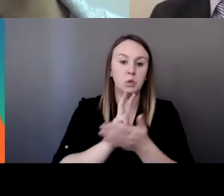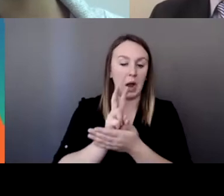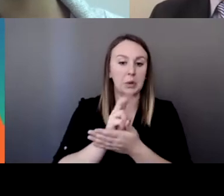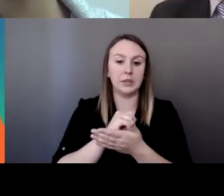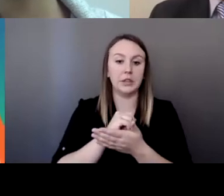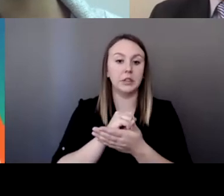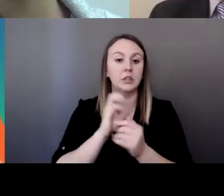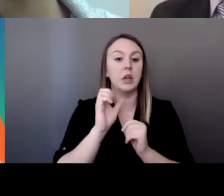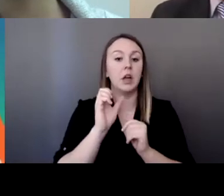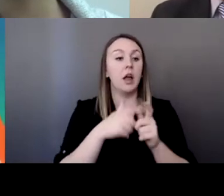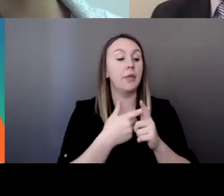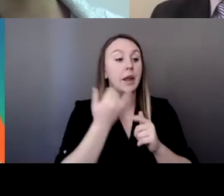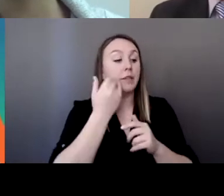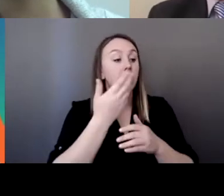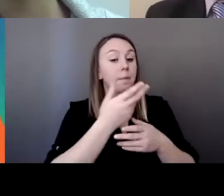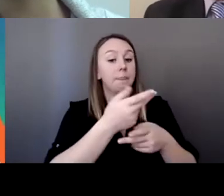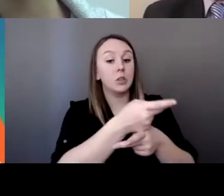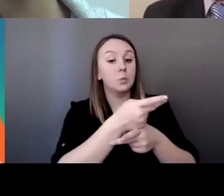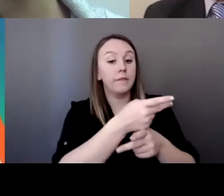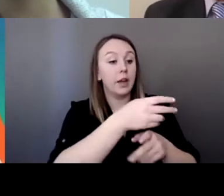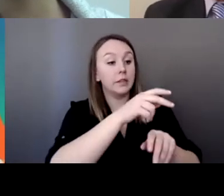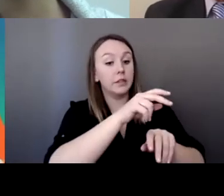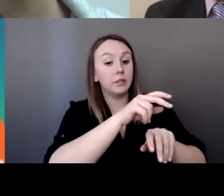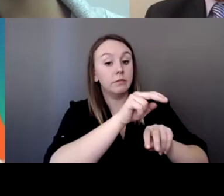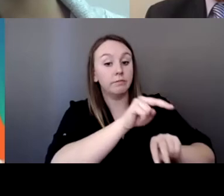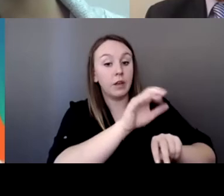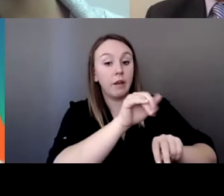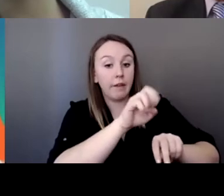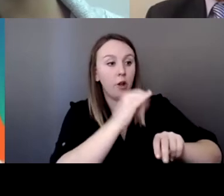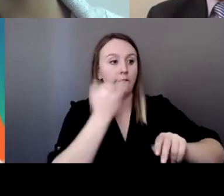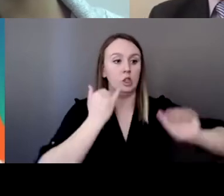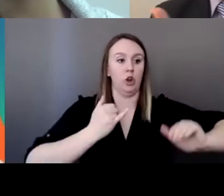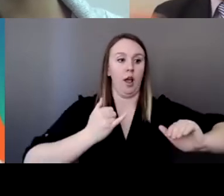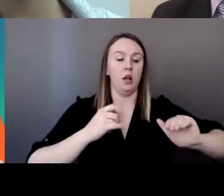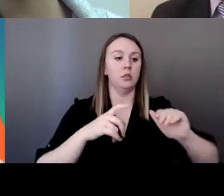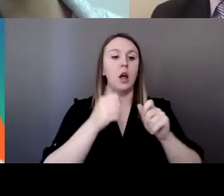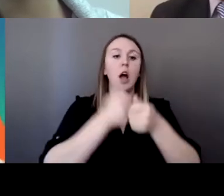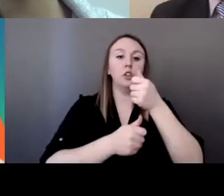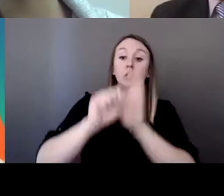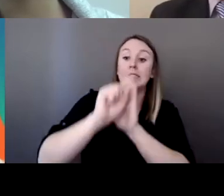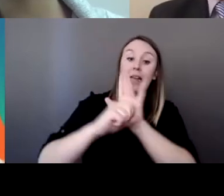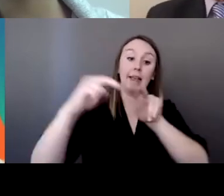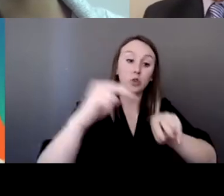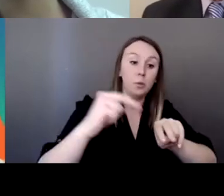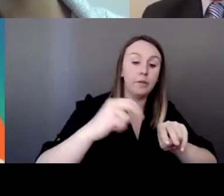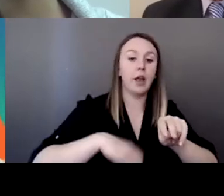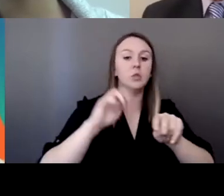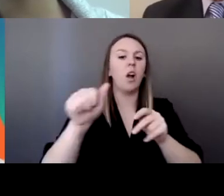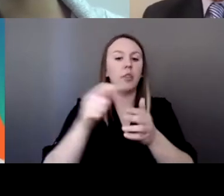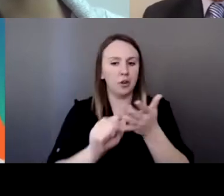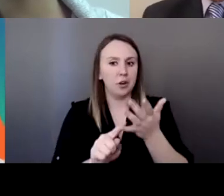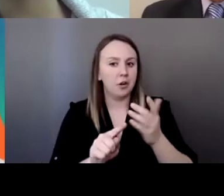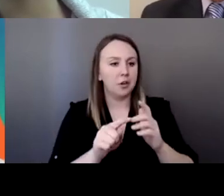tribal or county or state, if they're under supervised care, there's also reporting requirements if they